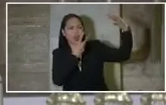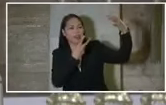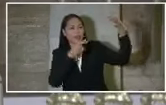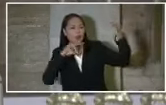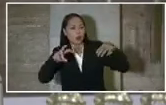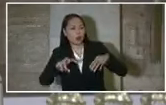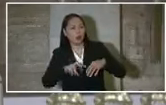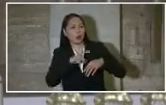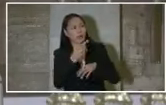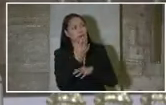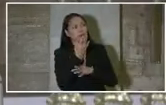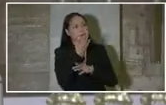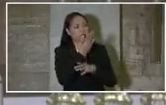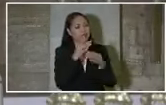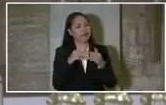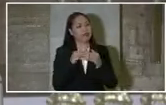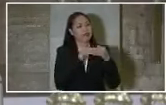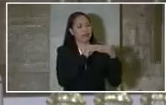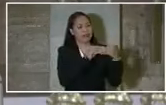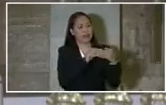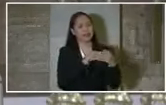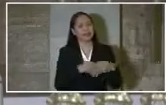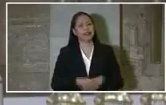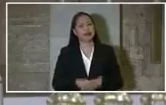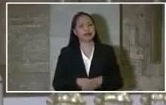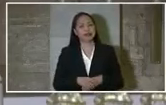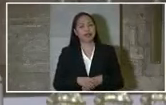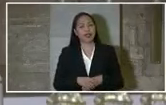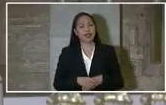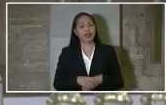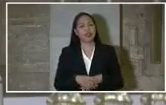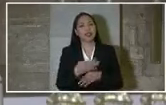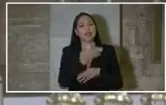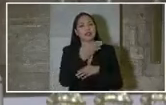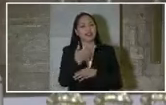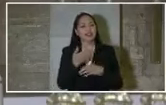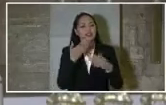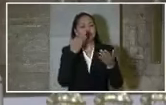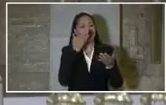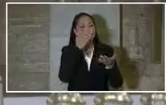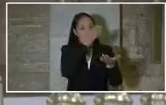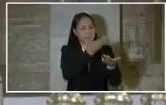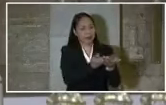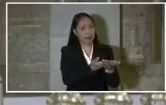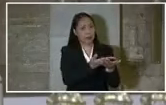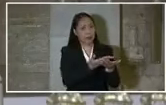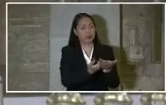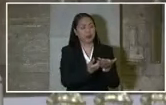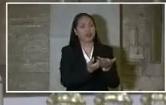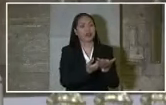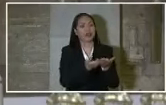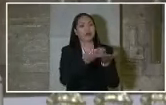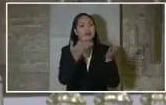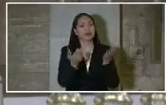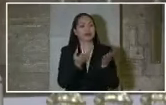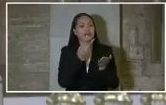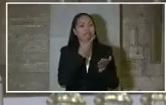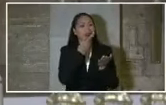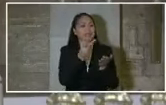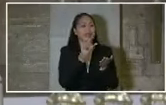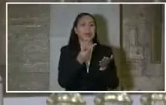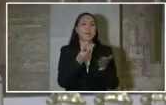them until it came and stopped over the place where the child was. They